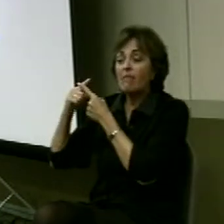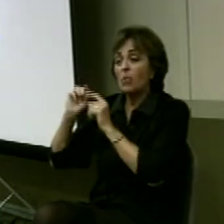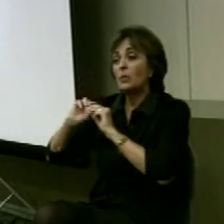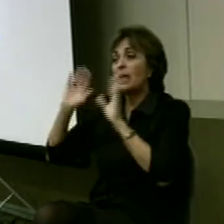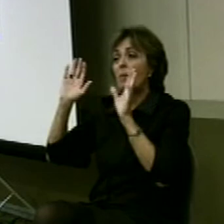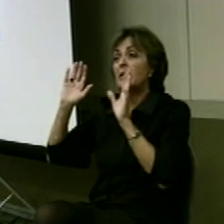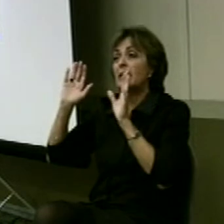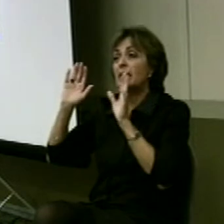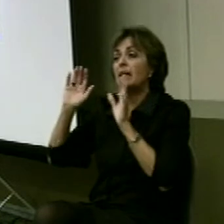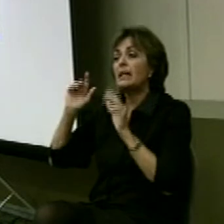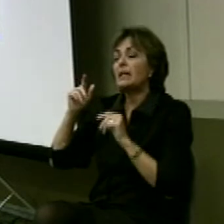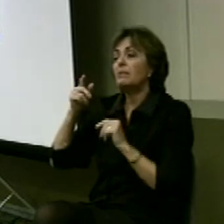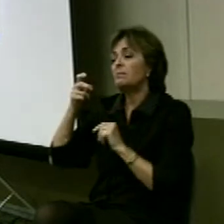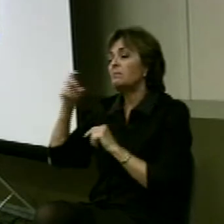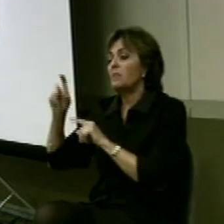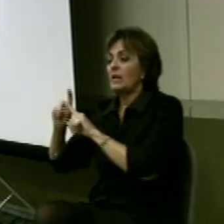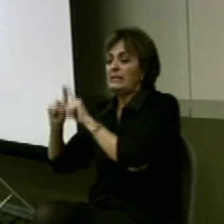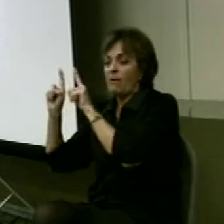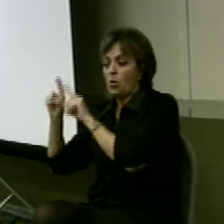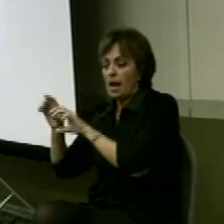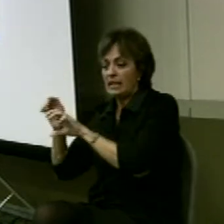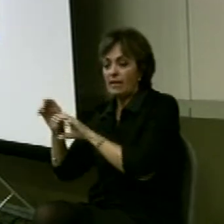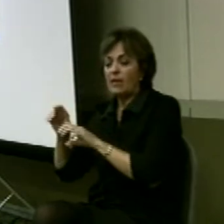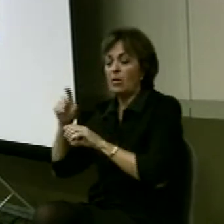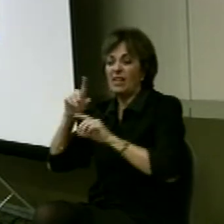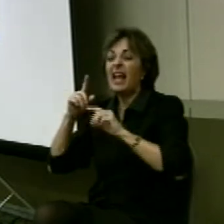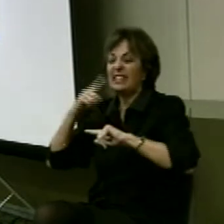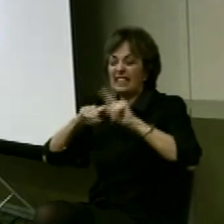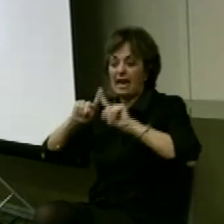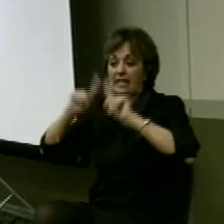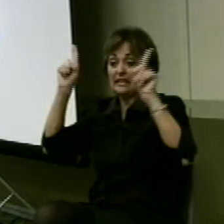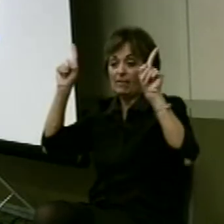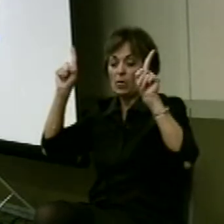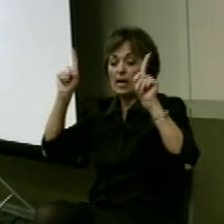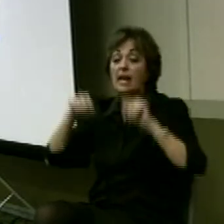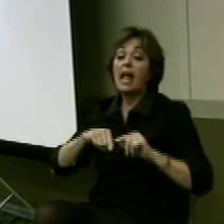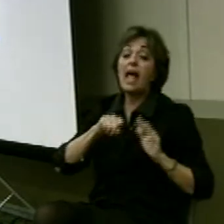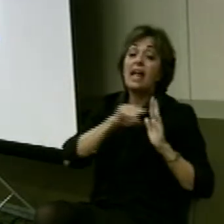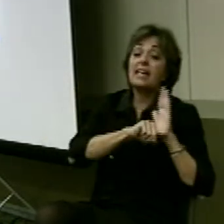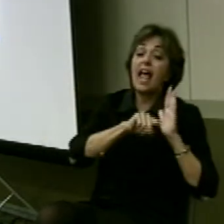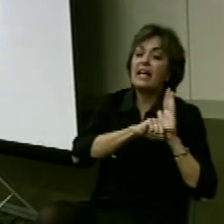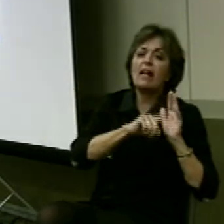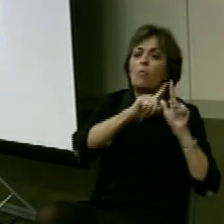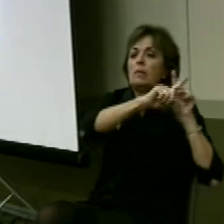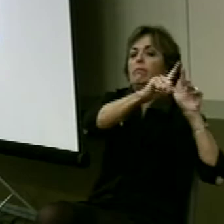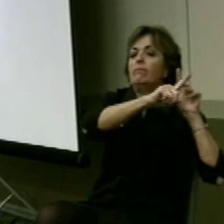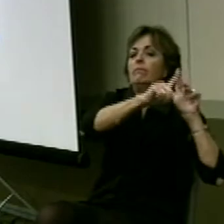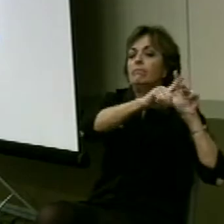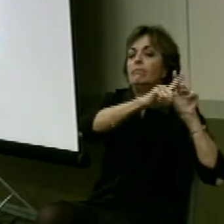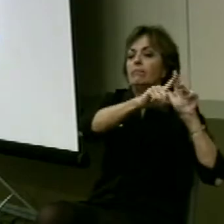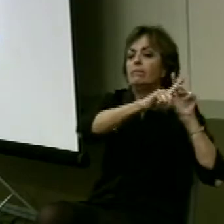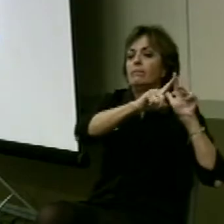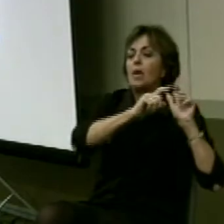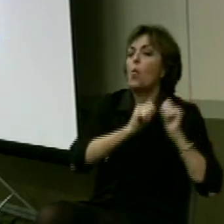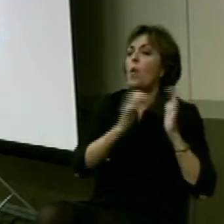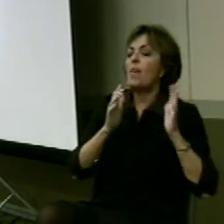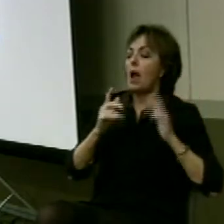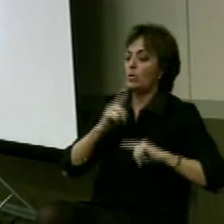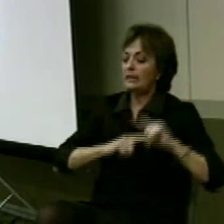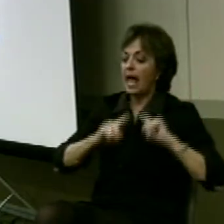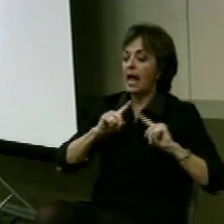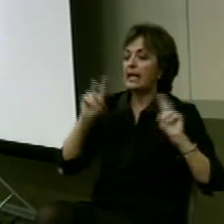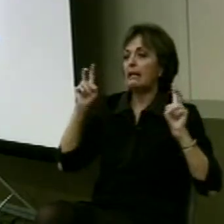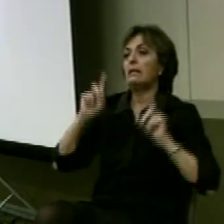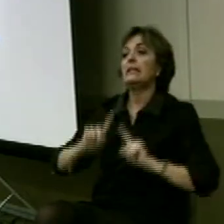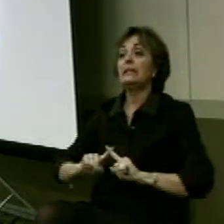refusal to work positive was obviously the signing of different, and negatively was doing the escape